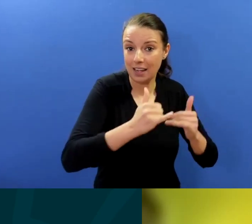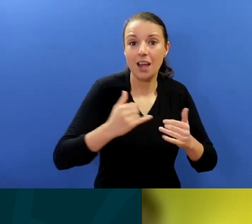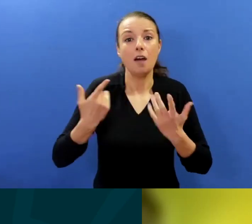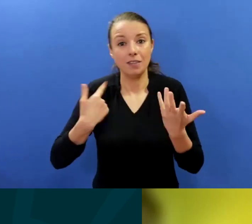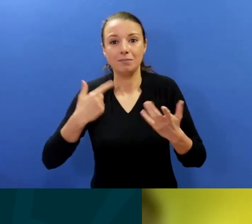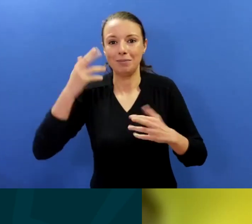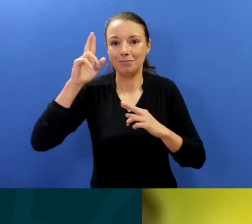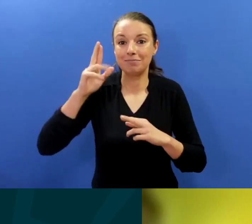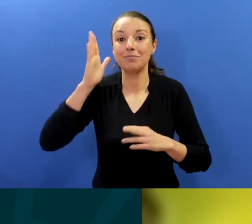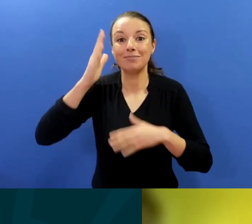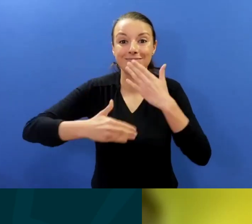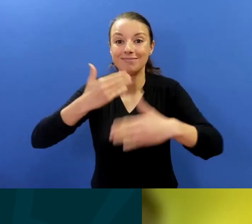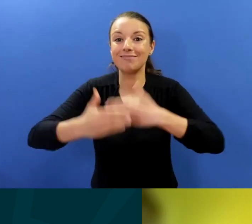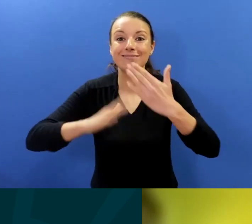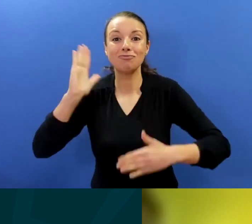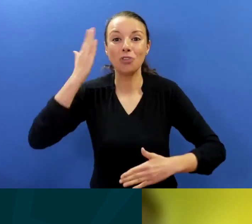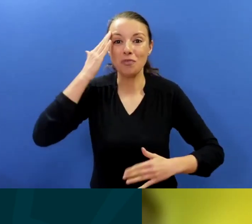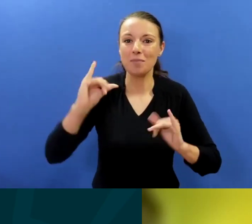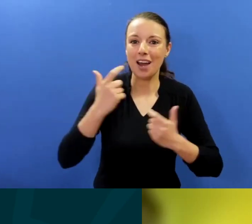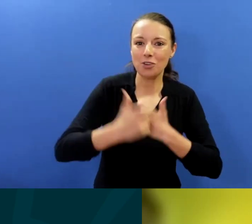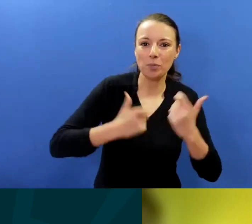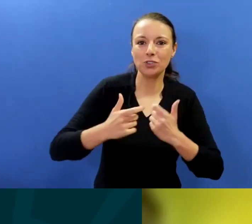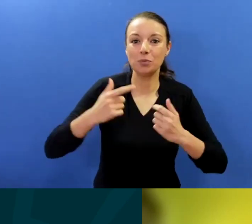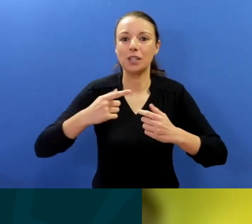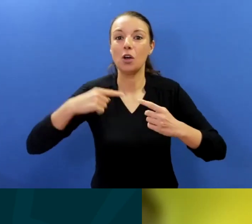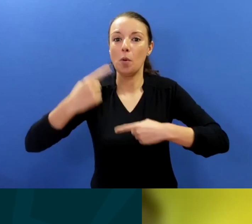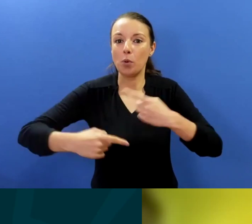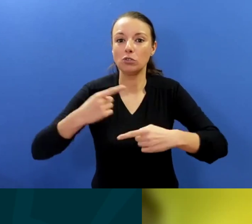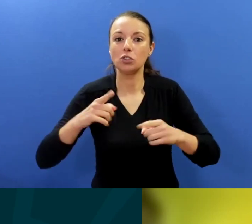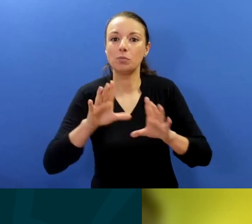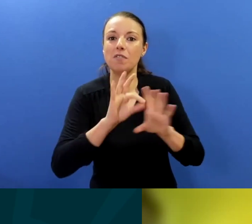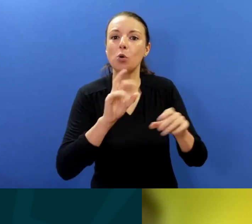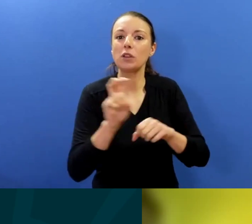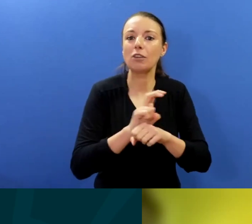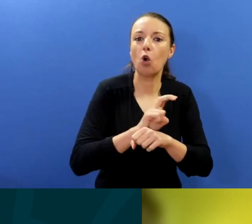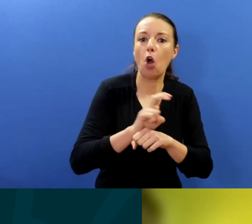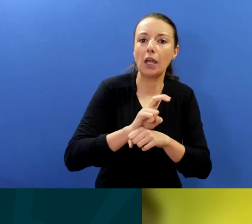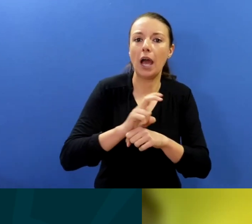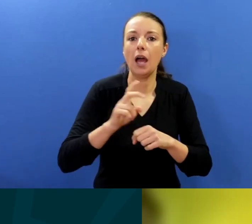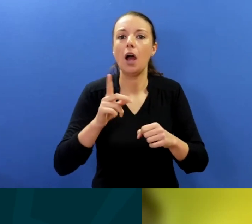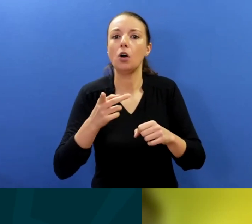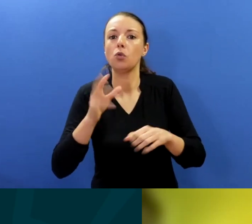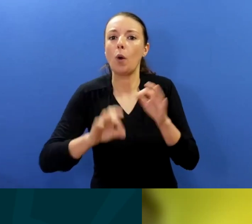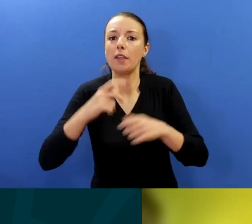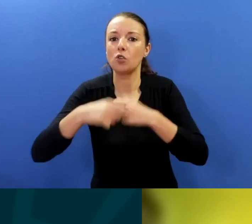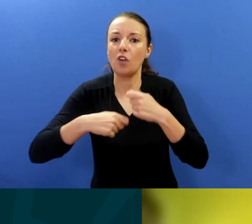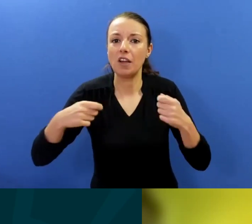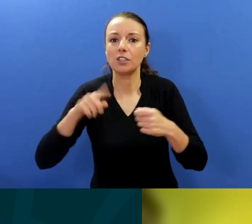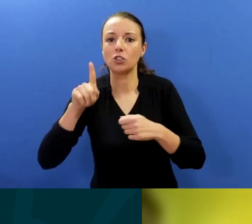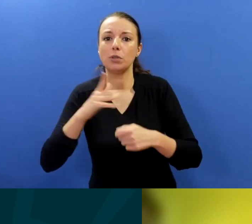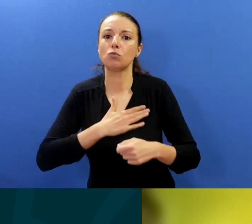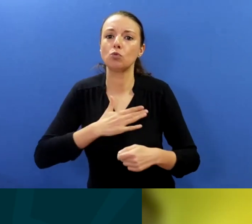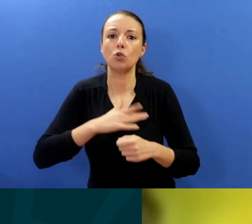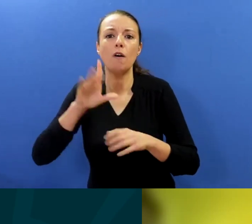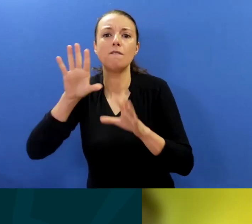Also in the future work, I would like to know how to make sure that certain technologies, certain